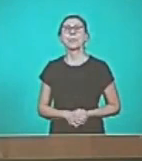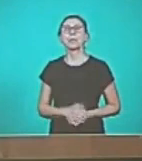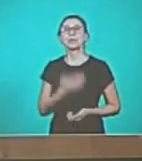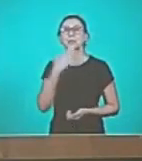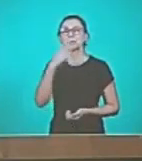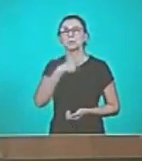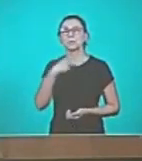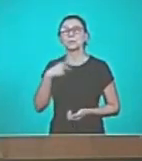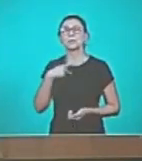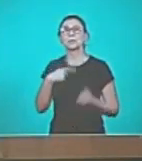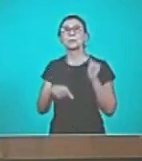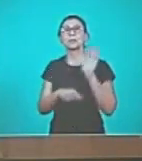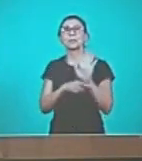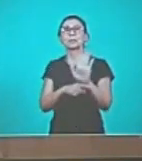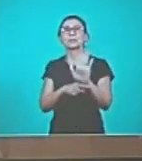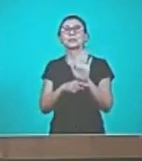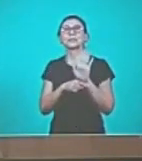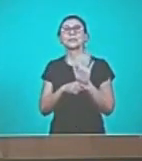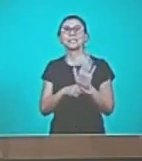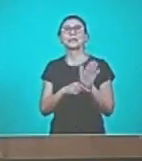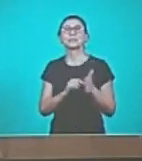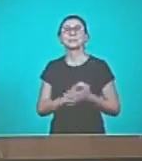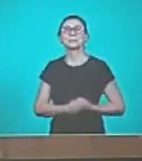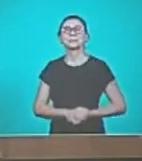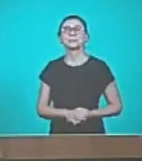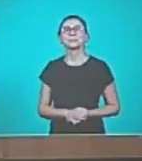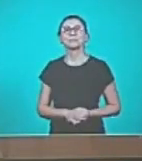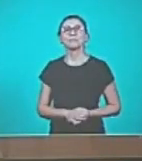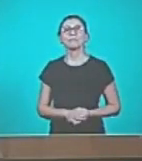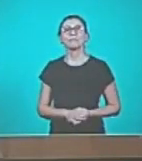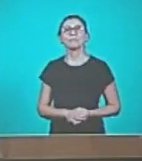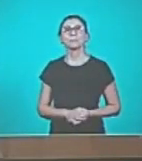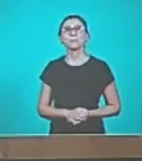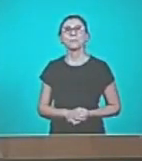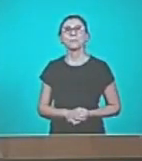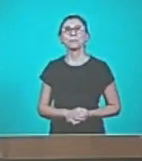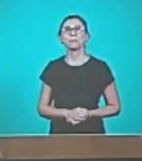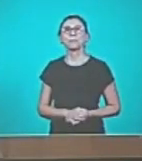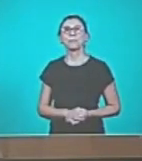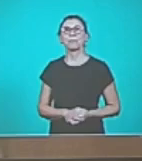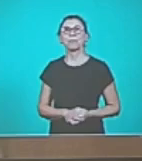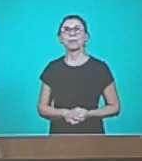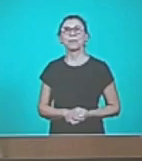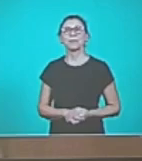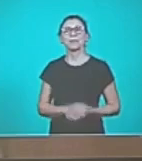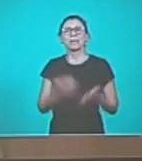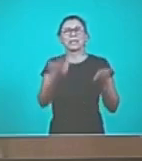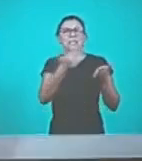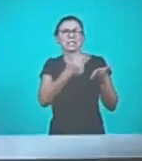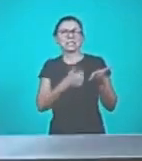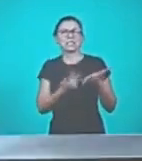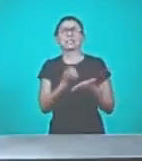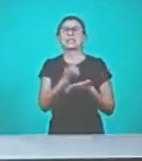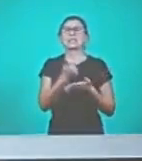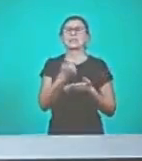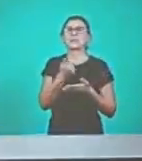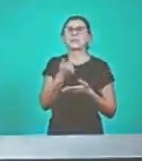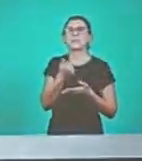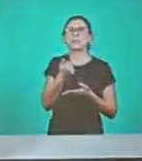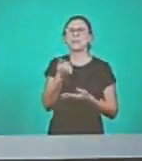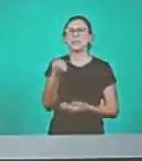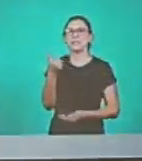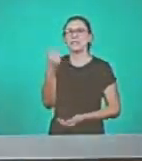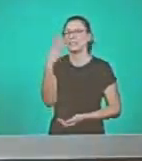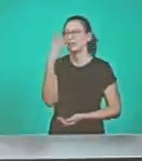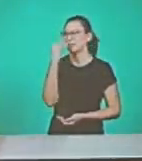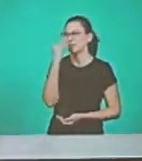And asked the pastor to help and send this letter. Imagine if everyone sent all this stuff here. That's the